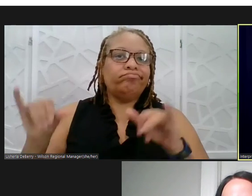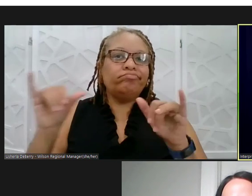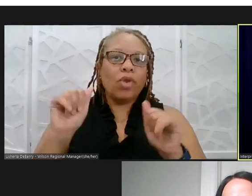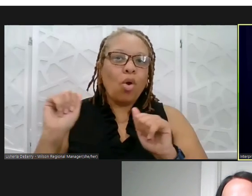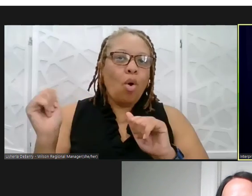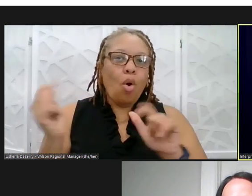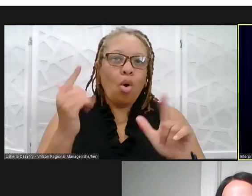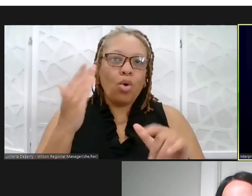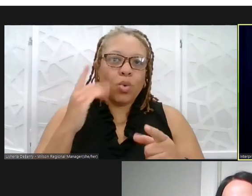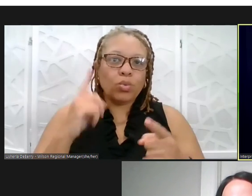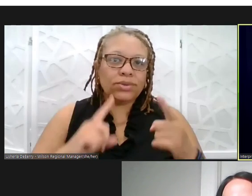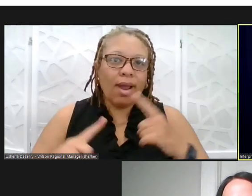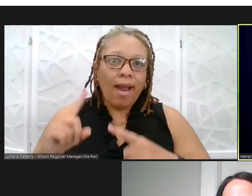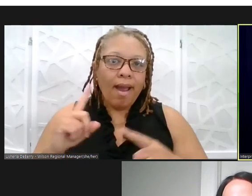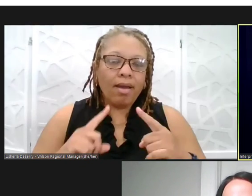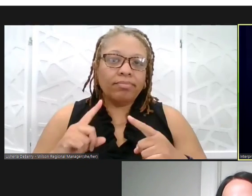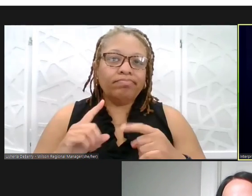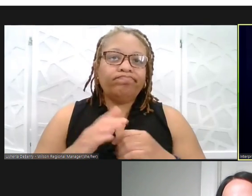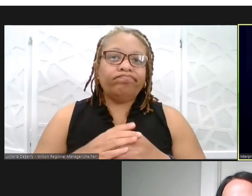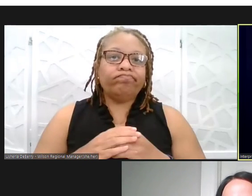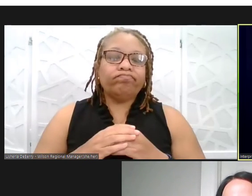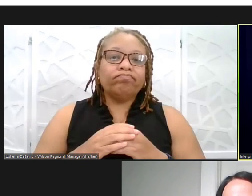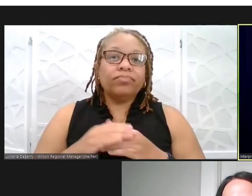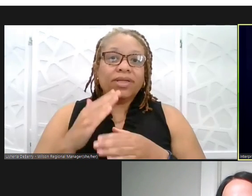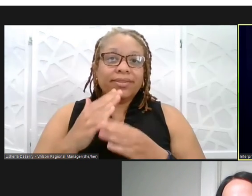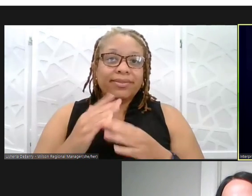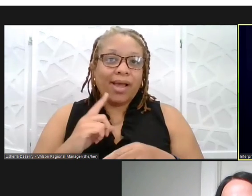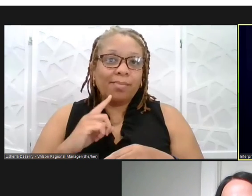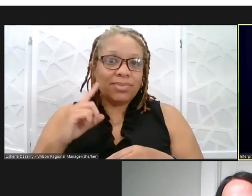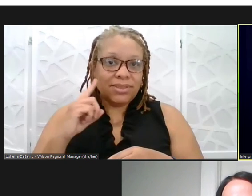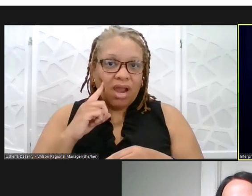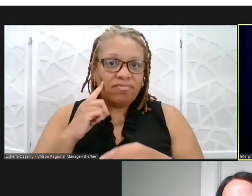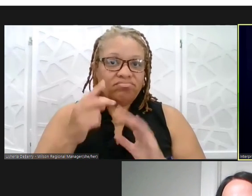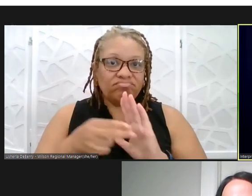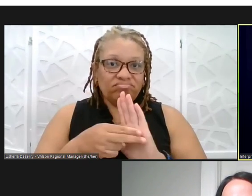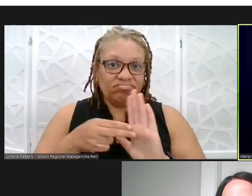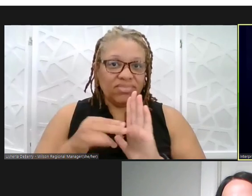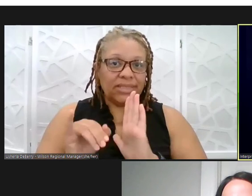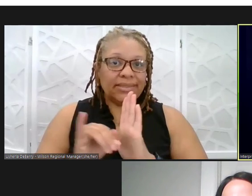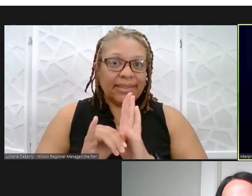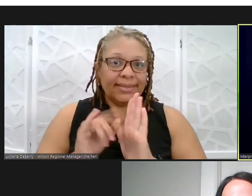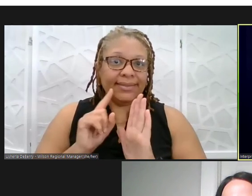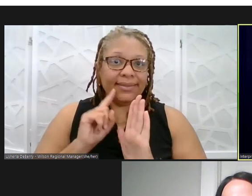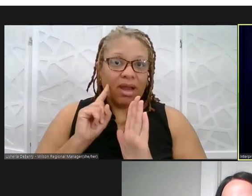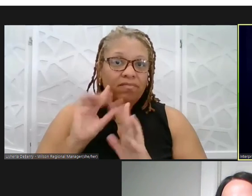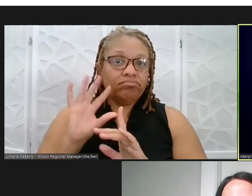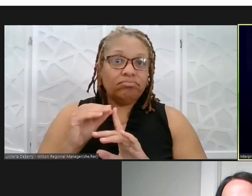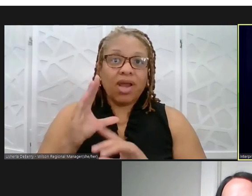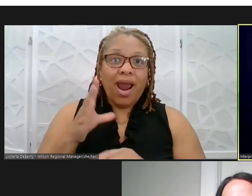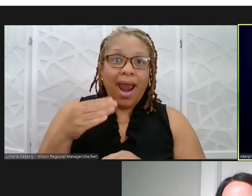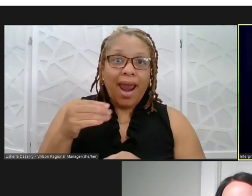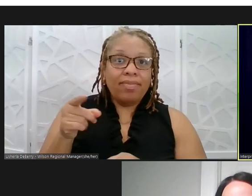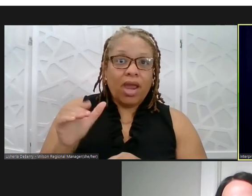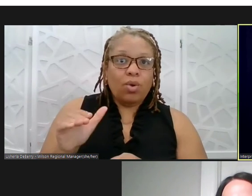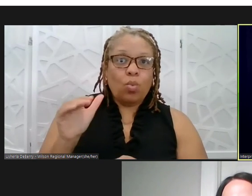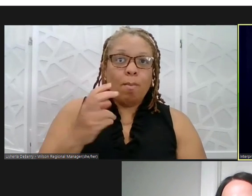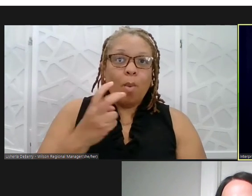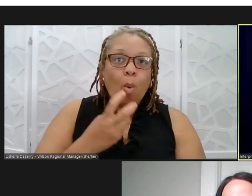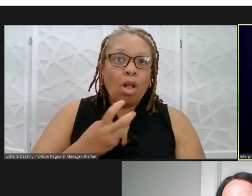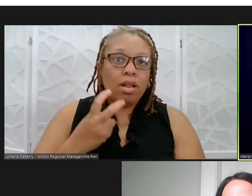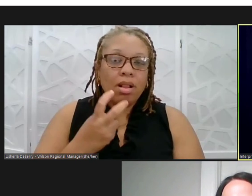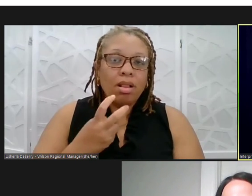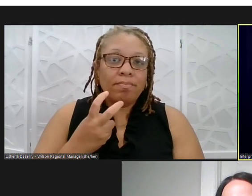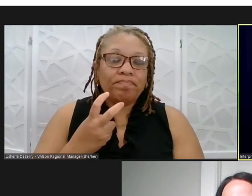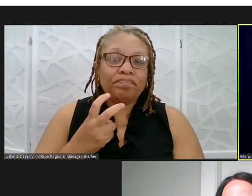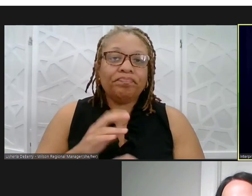so easy to assume that all people are the same. Oh, you know sign language, so you must need X, Y, Z. And just because